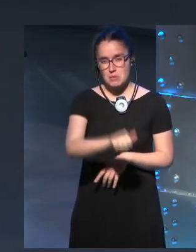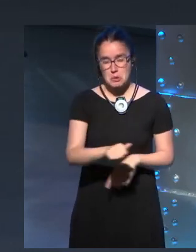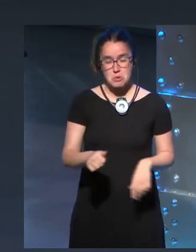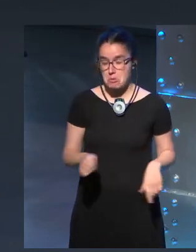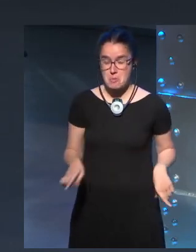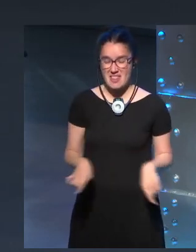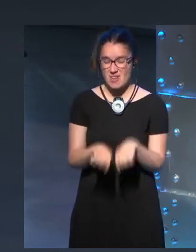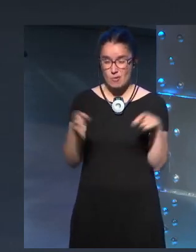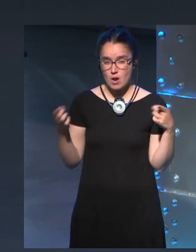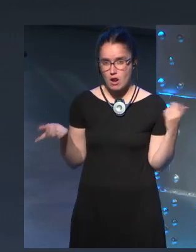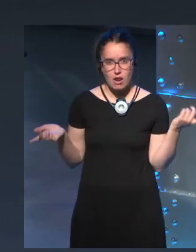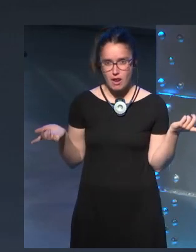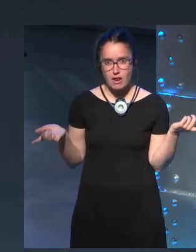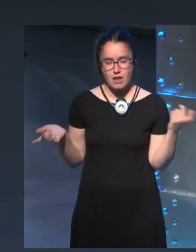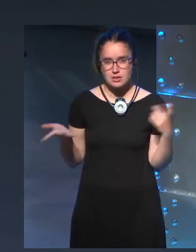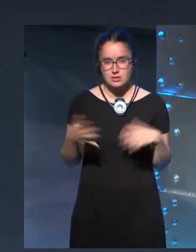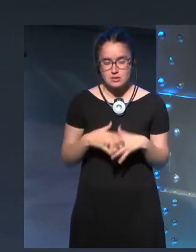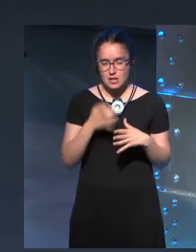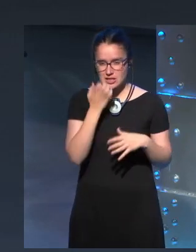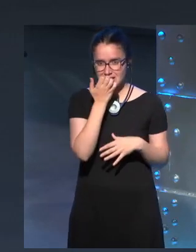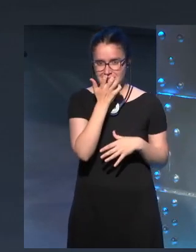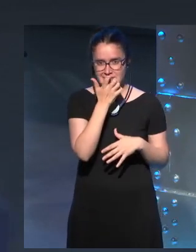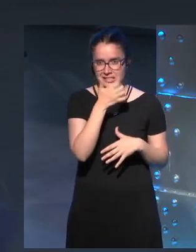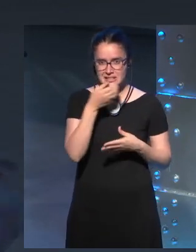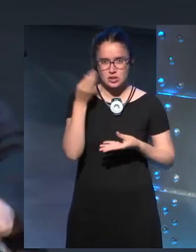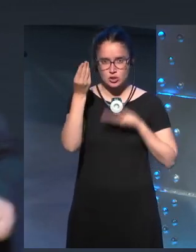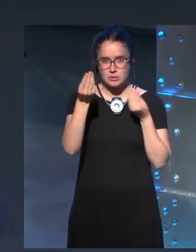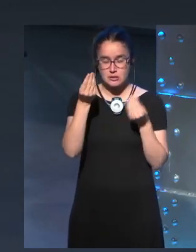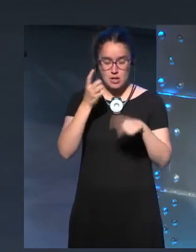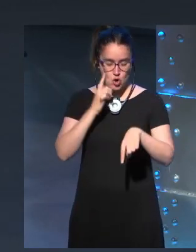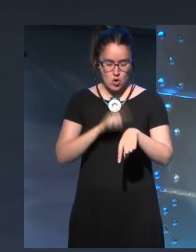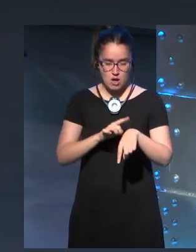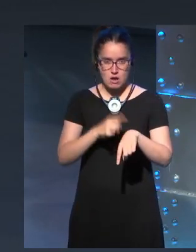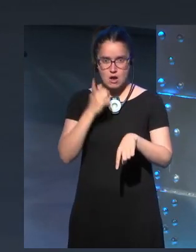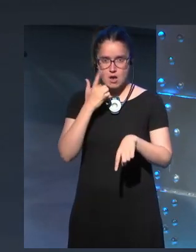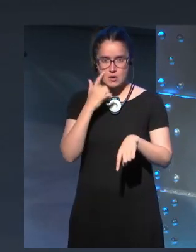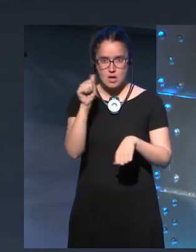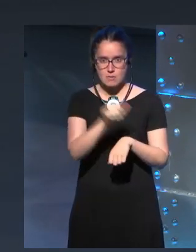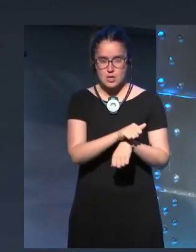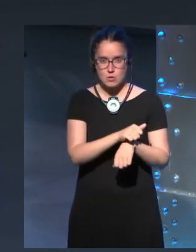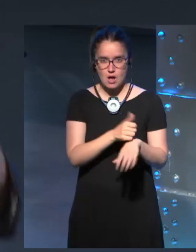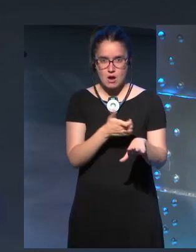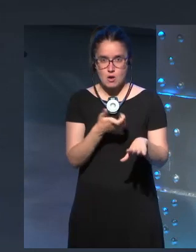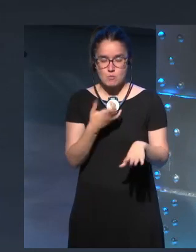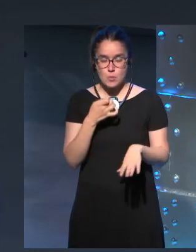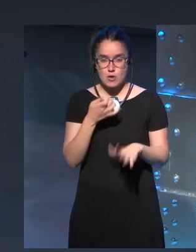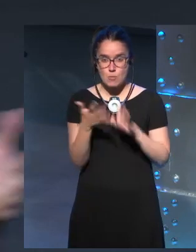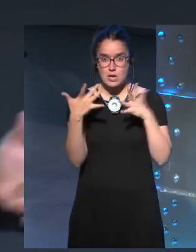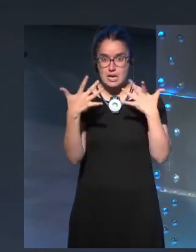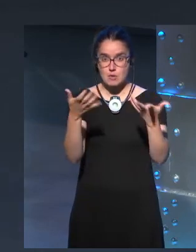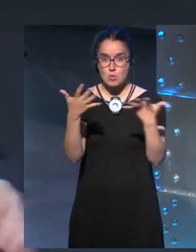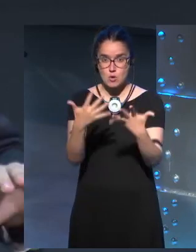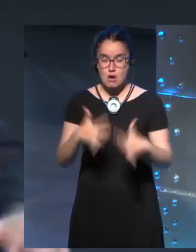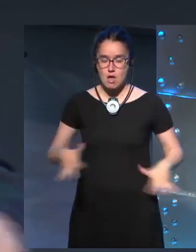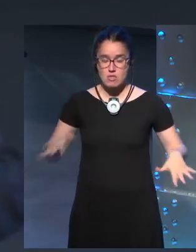to go into the room to have everything dark. I didn't care about the movie. I ate my nails watching